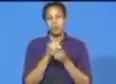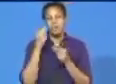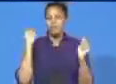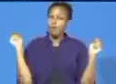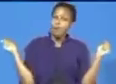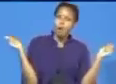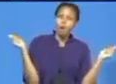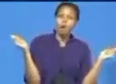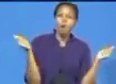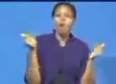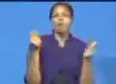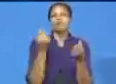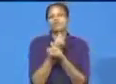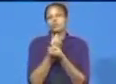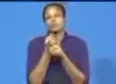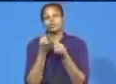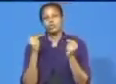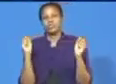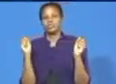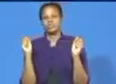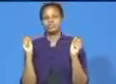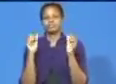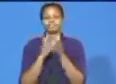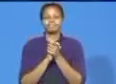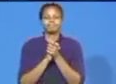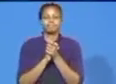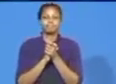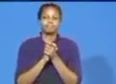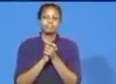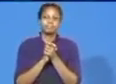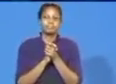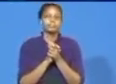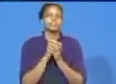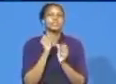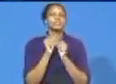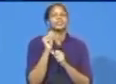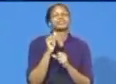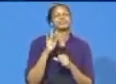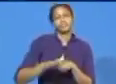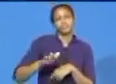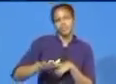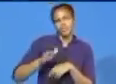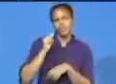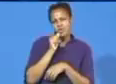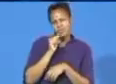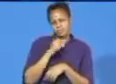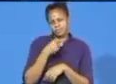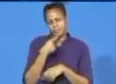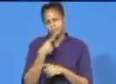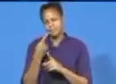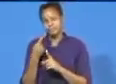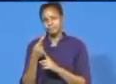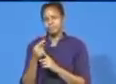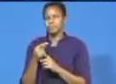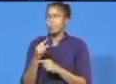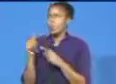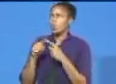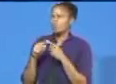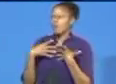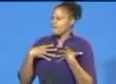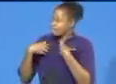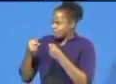our restoration. I'm hurrying. So the little girl said, with